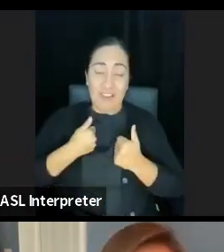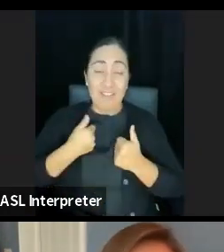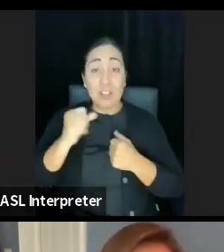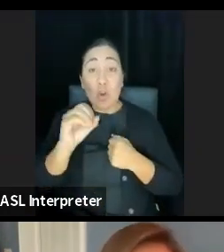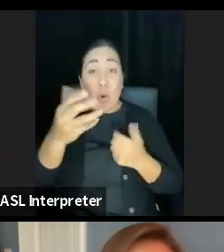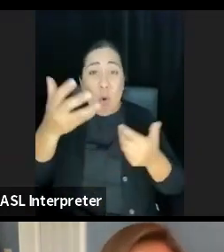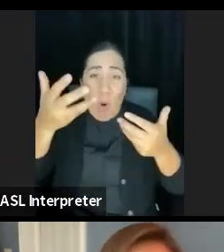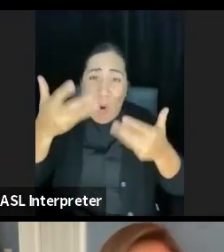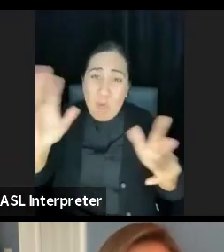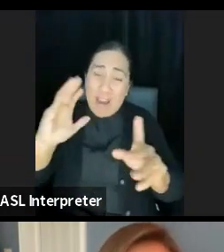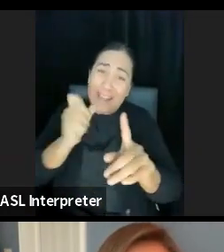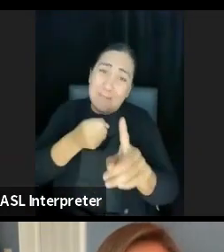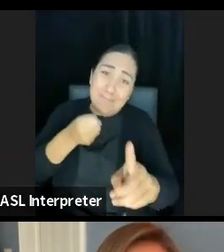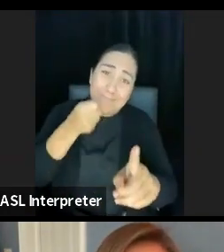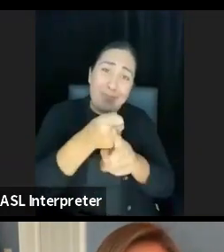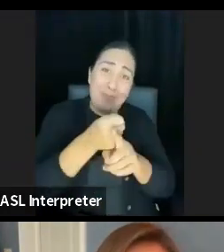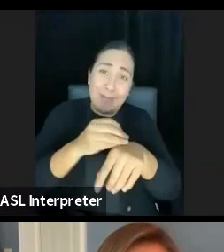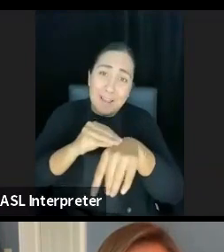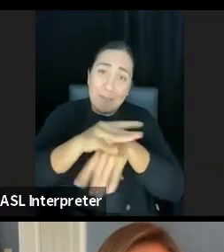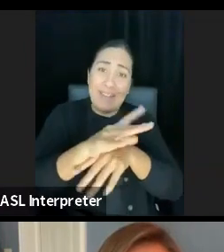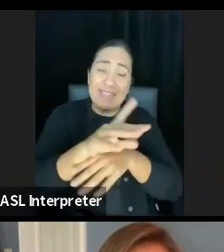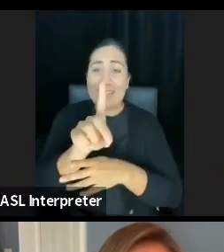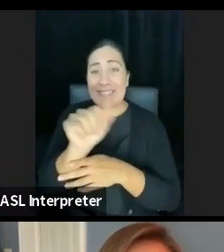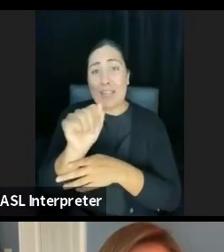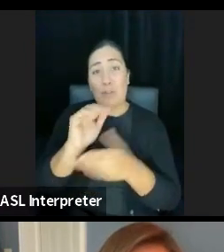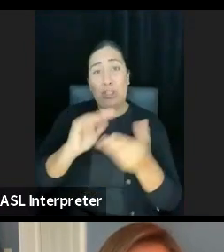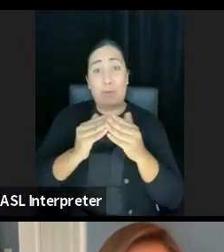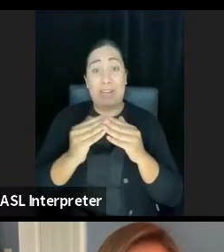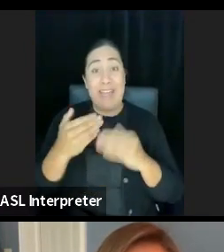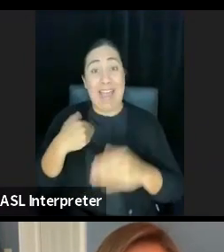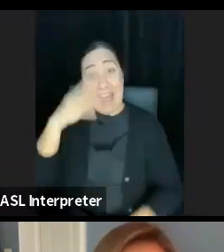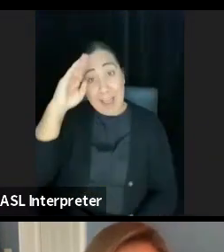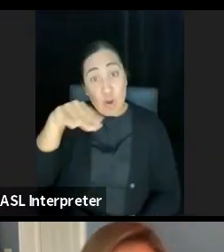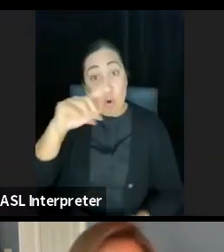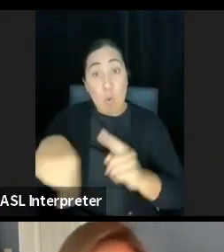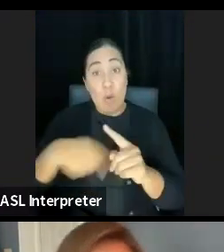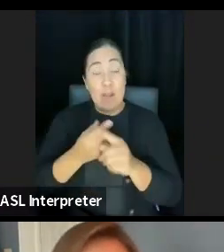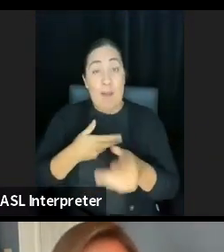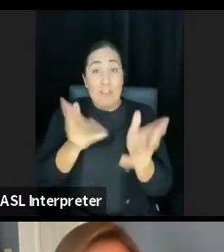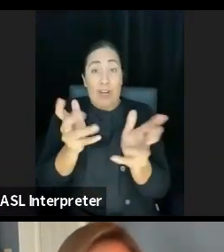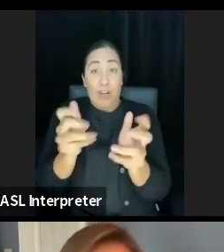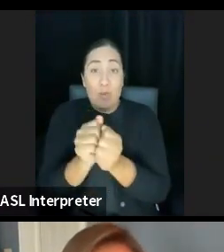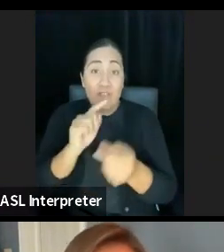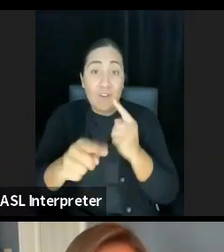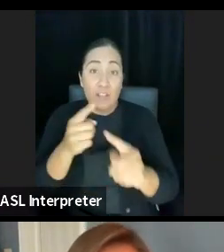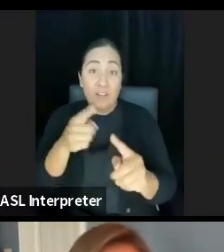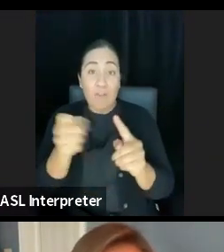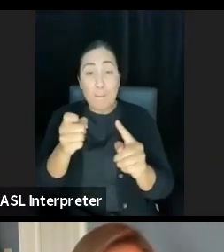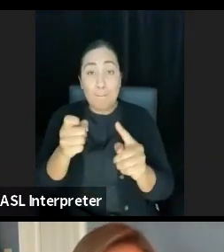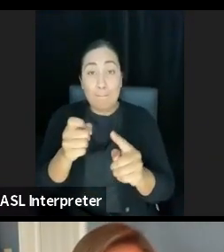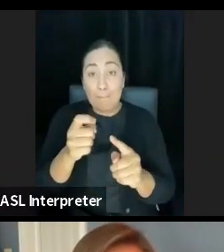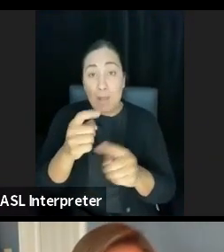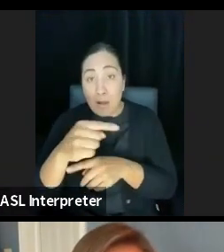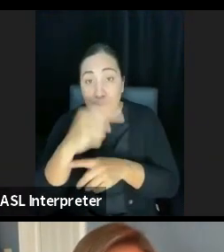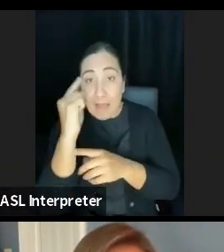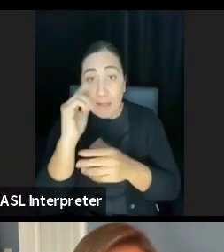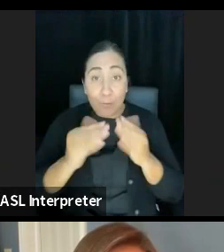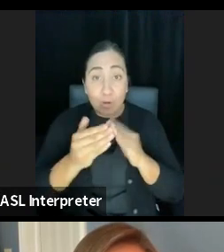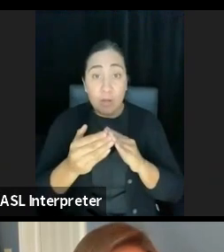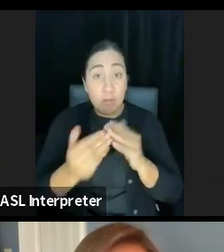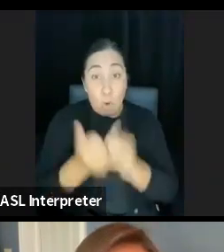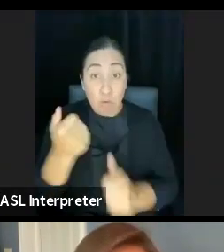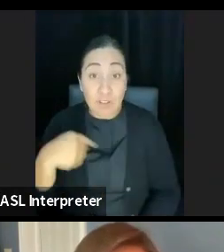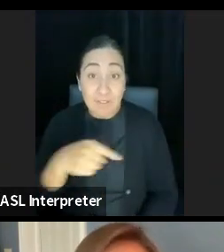community. I know when I've been chatting with friends from the Black community, most of us are deeply aware that Black people are dying